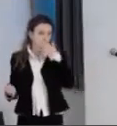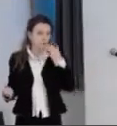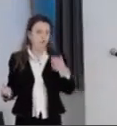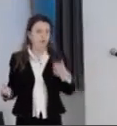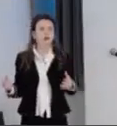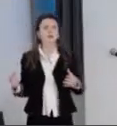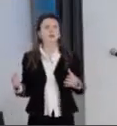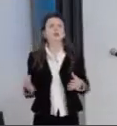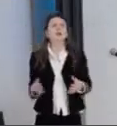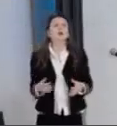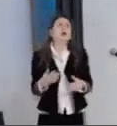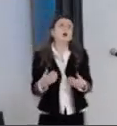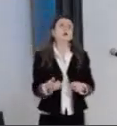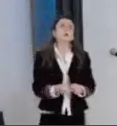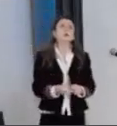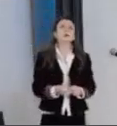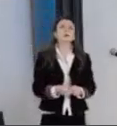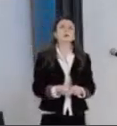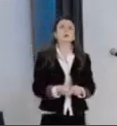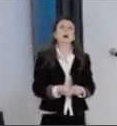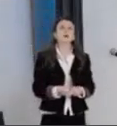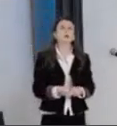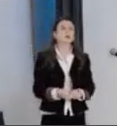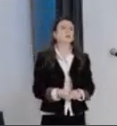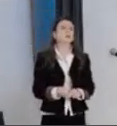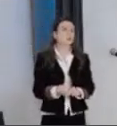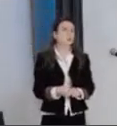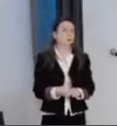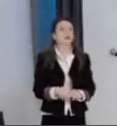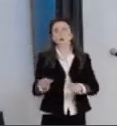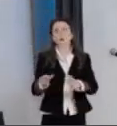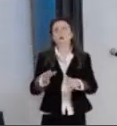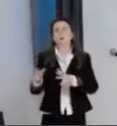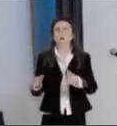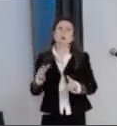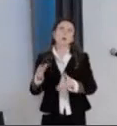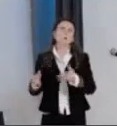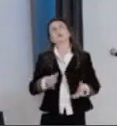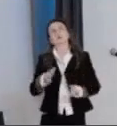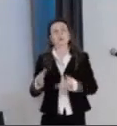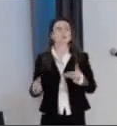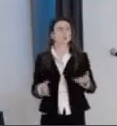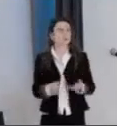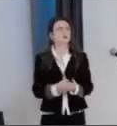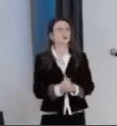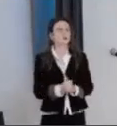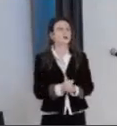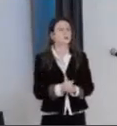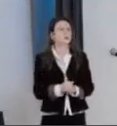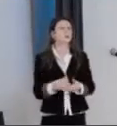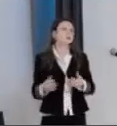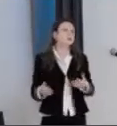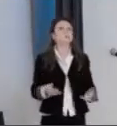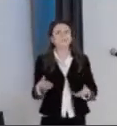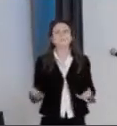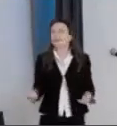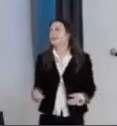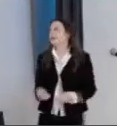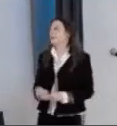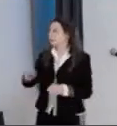this bit of knowledge, and arguably we will have a greater enjoyment. I know that this is not a simple claim to make,